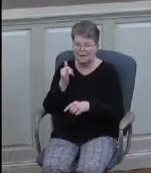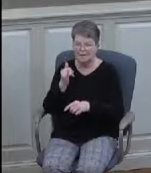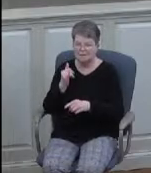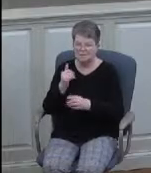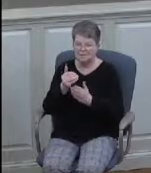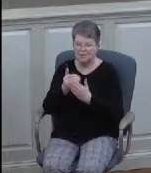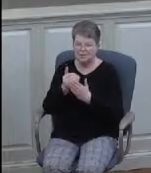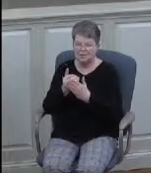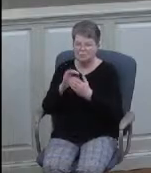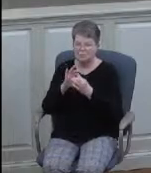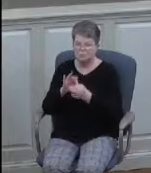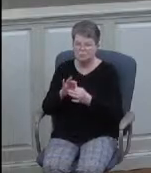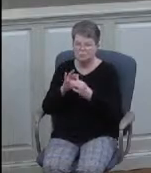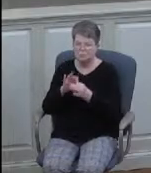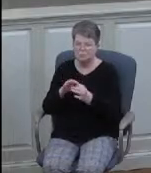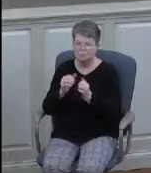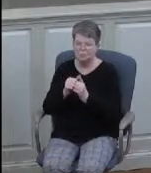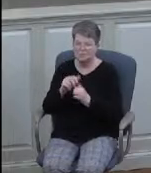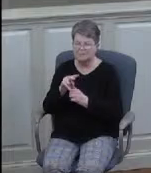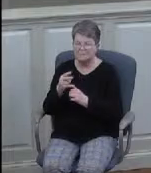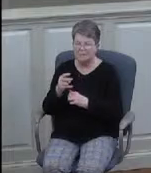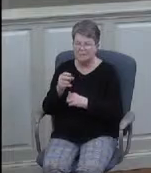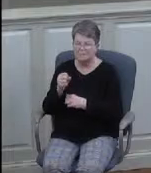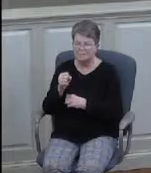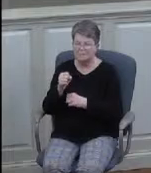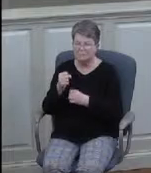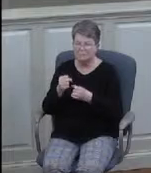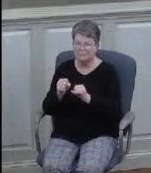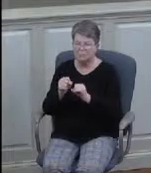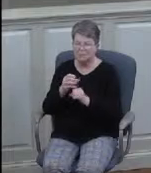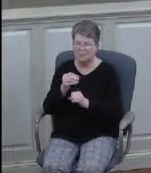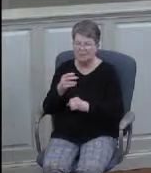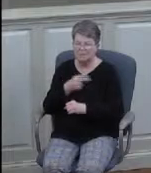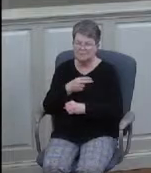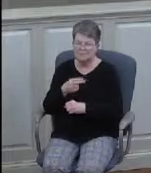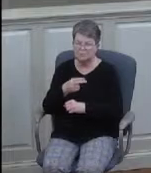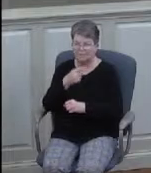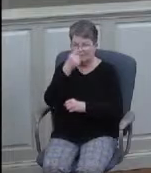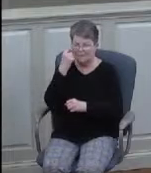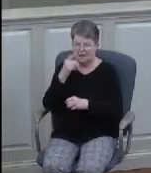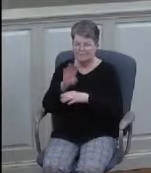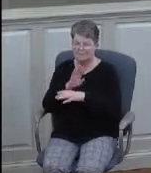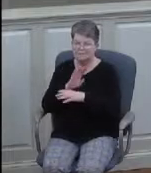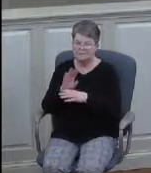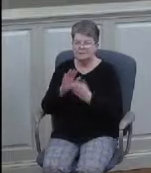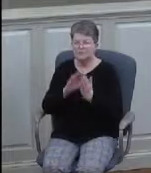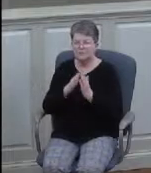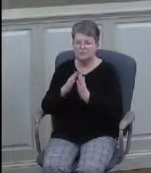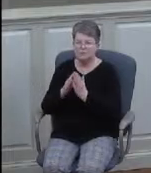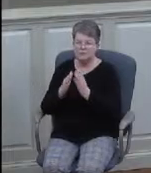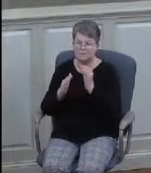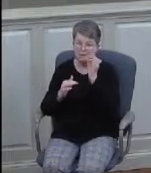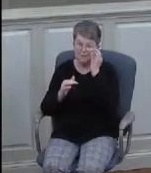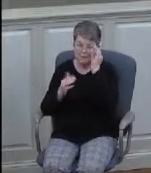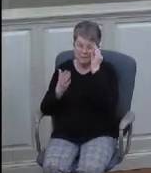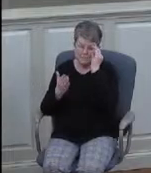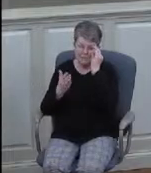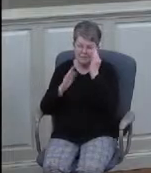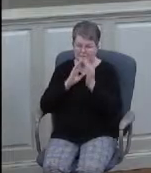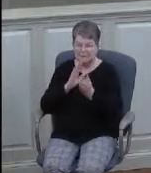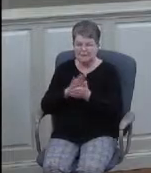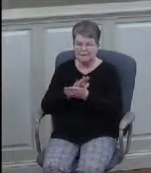close association with Second Street and the historical Black business community, might be a